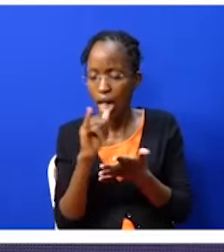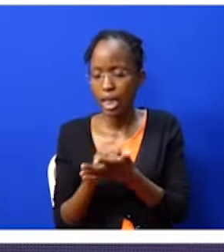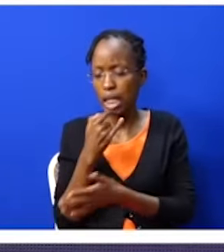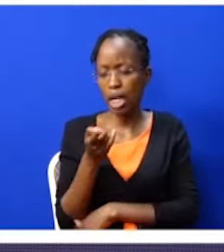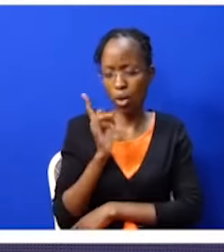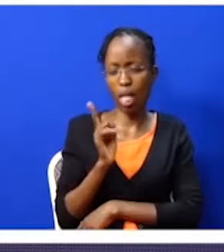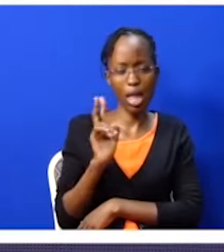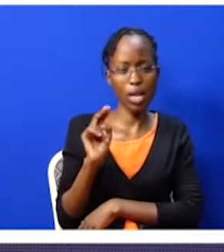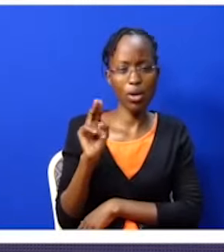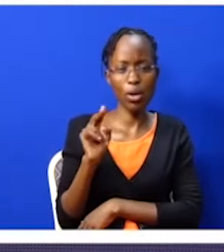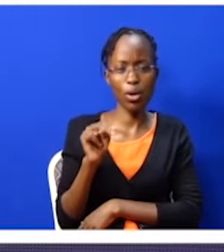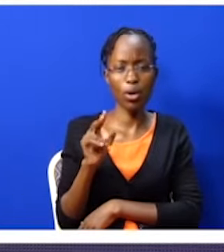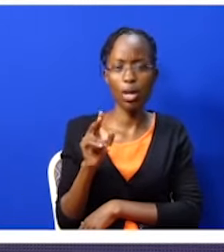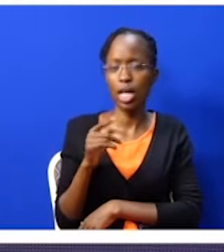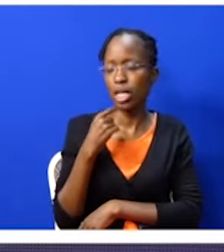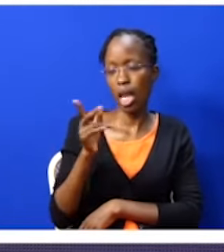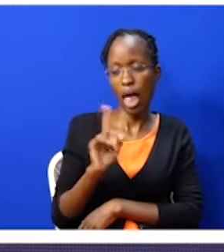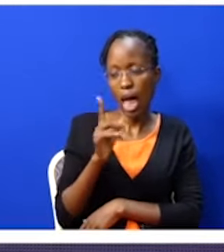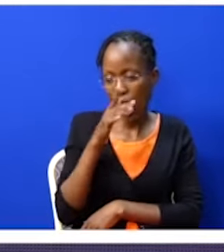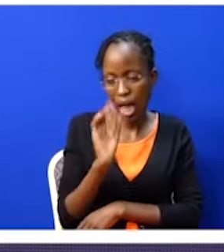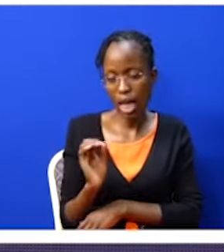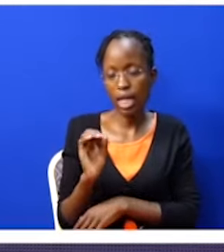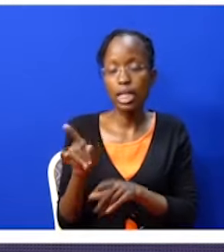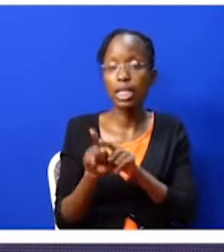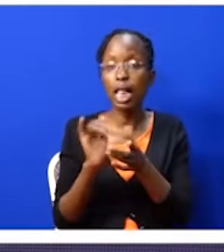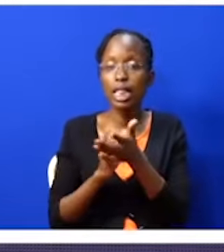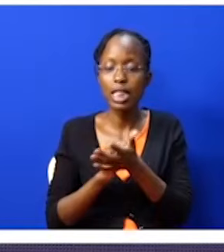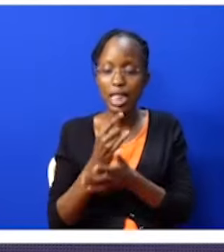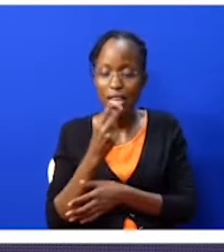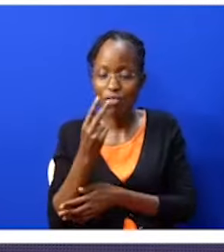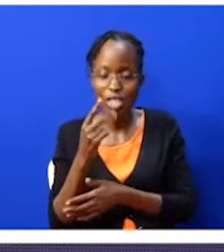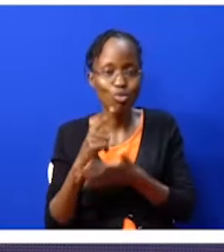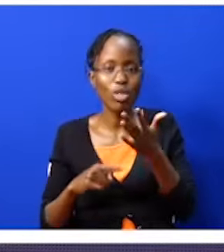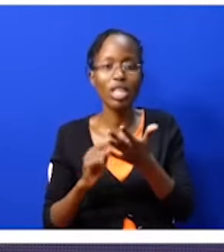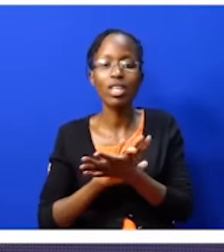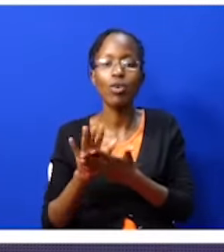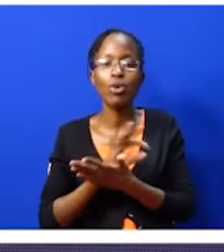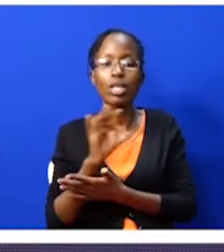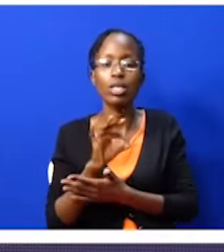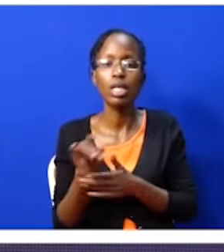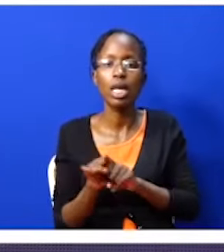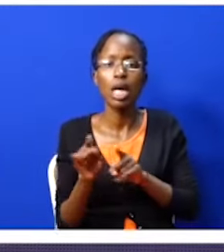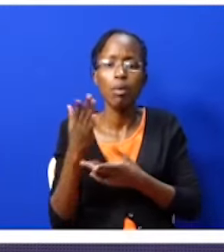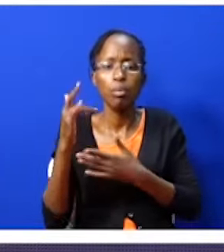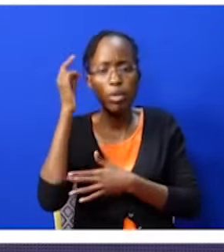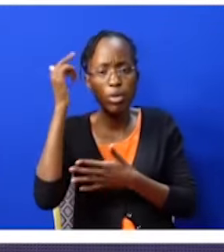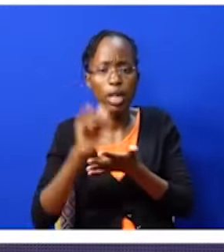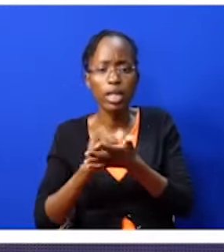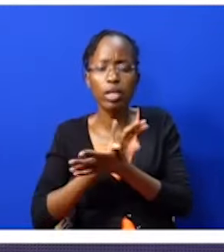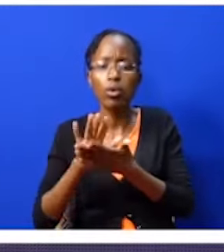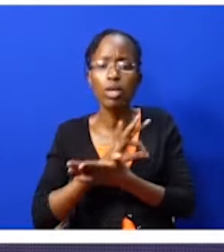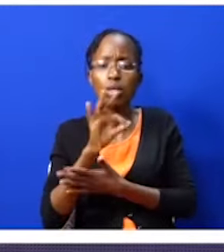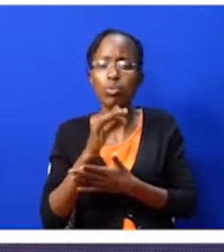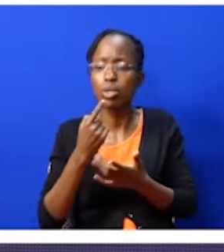yours, that says, maybe you probably shouldn't do that. That voice inside of you is the Holy Spirit. Now, you may think the Holy Spirit only speaks